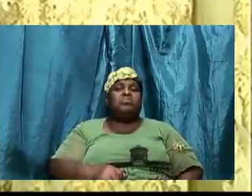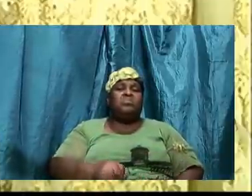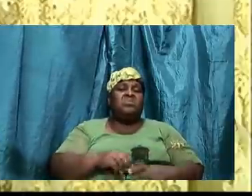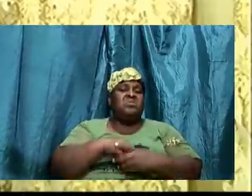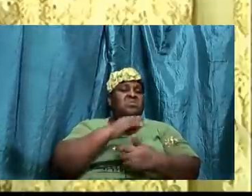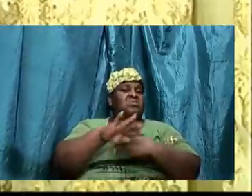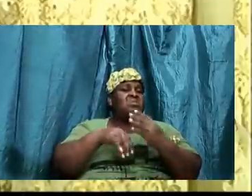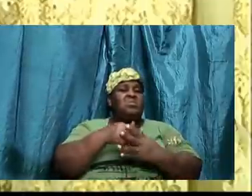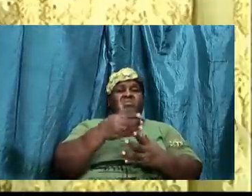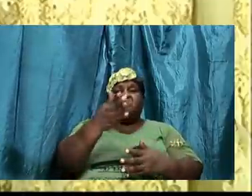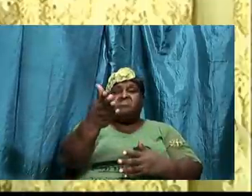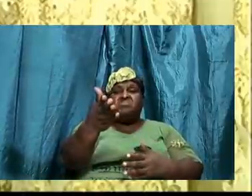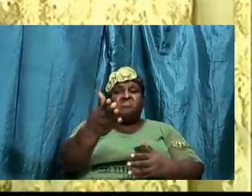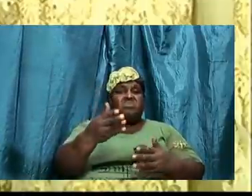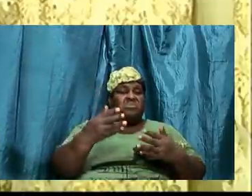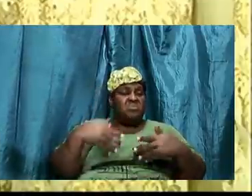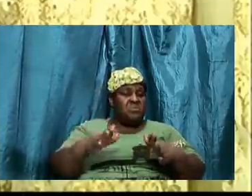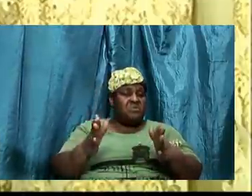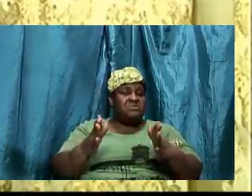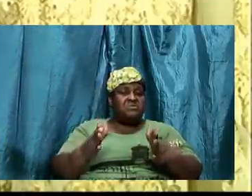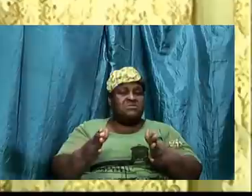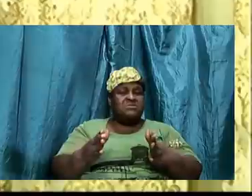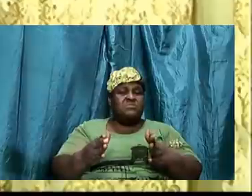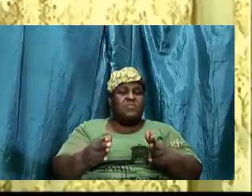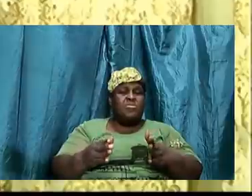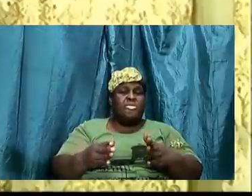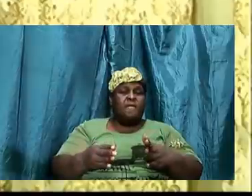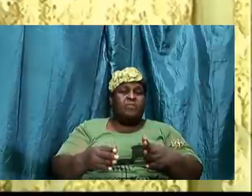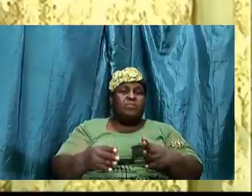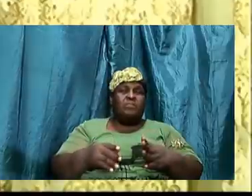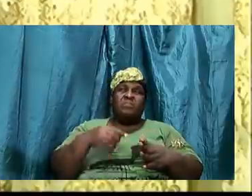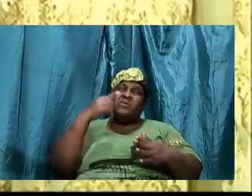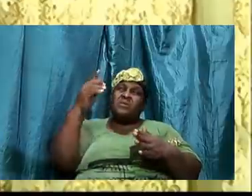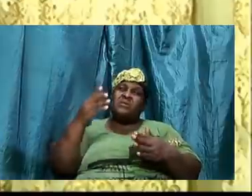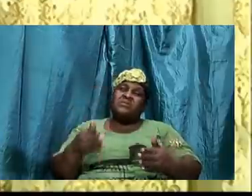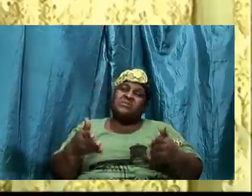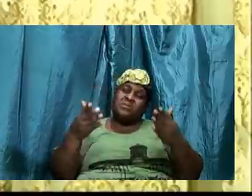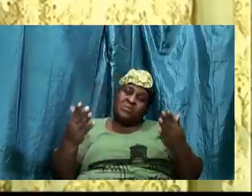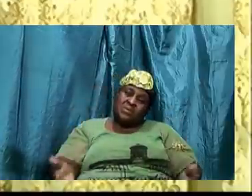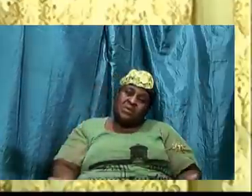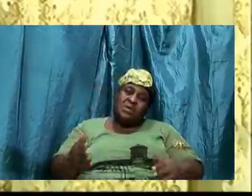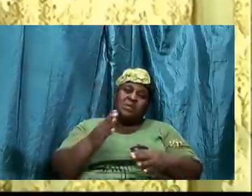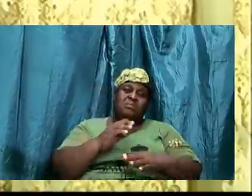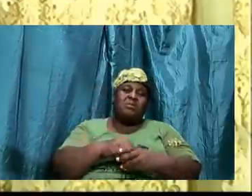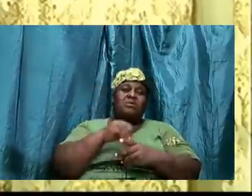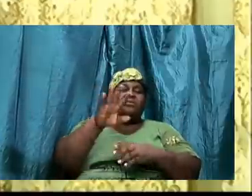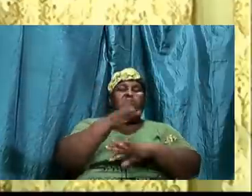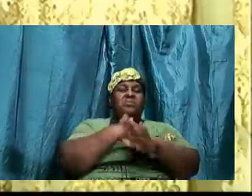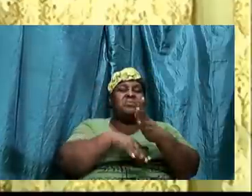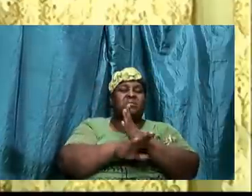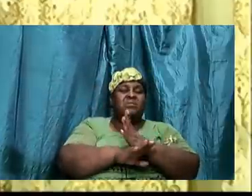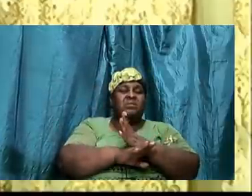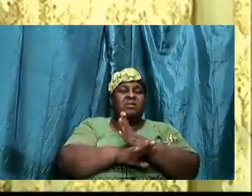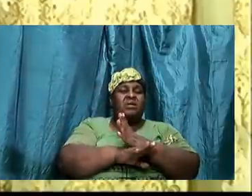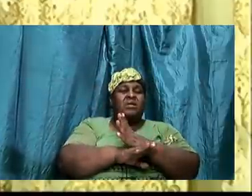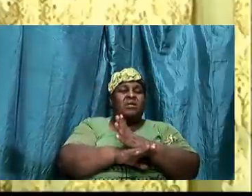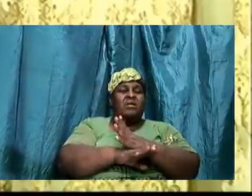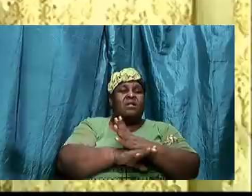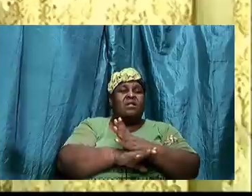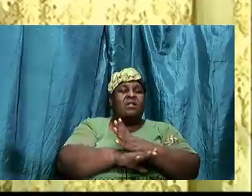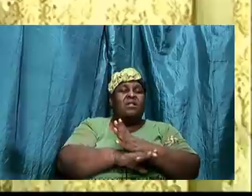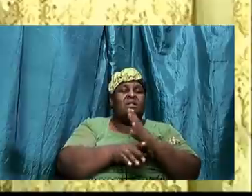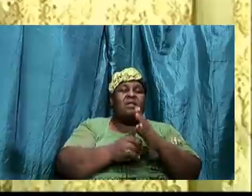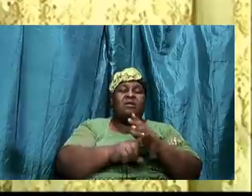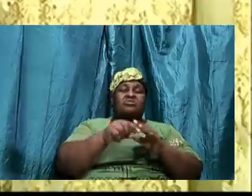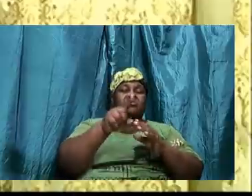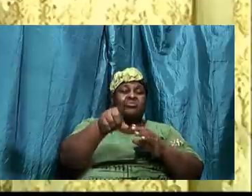in all thy ways. They shall bear thee up in their hands, lest thou dash thy foot against a